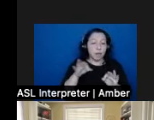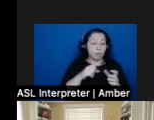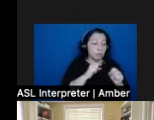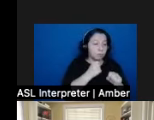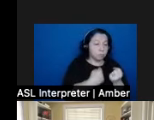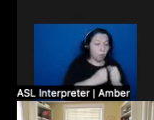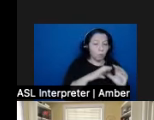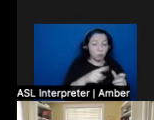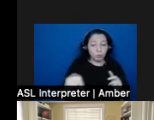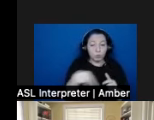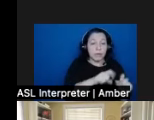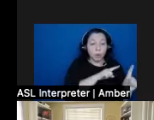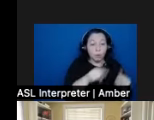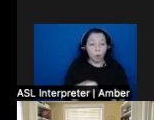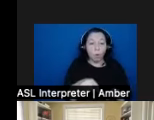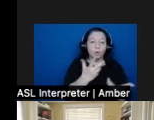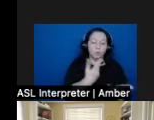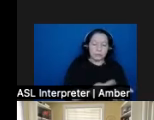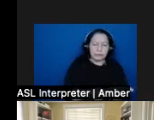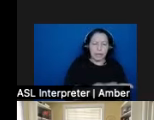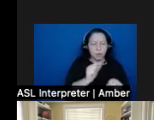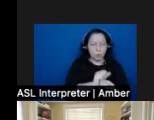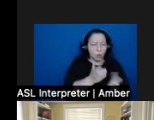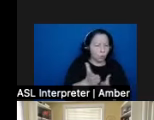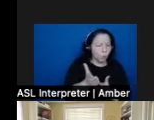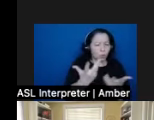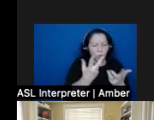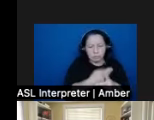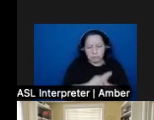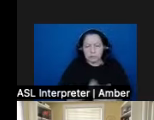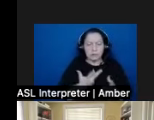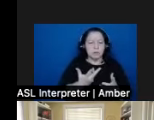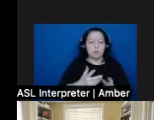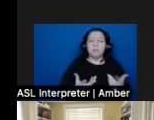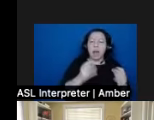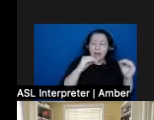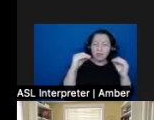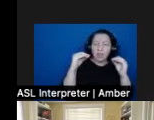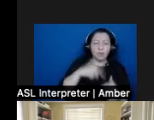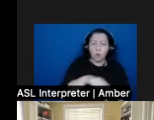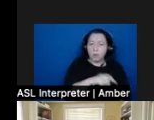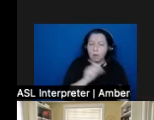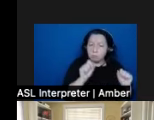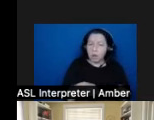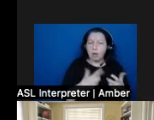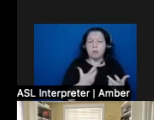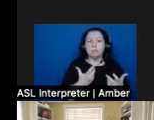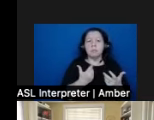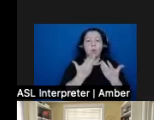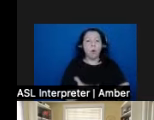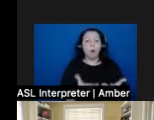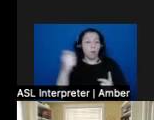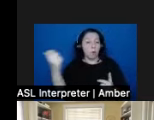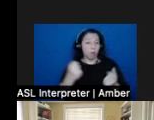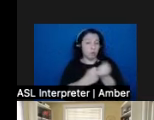some of these things, provide some education and information for them. You know, offering, you know, another